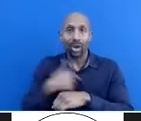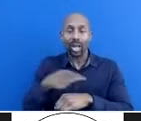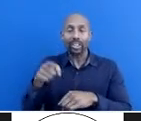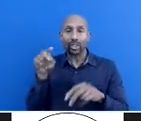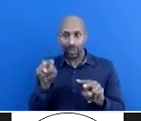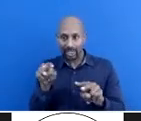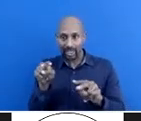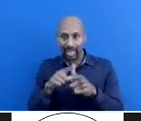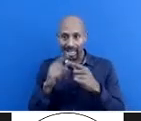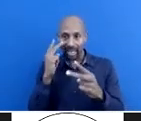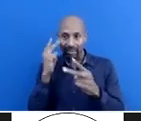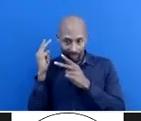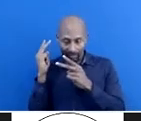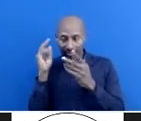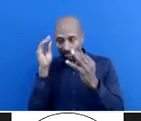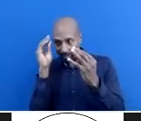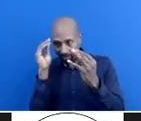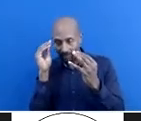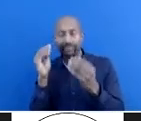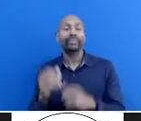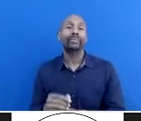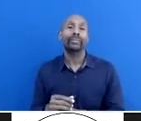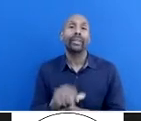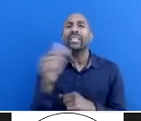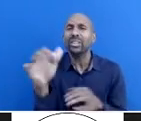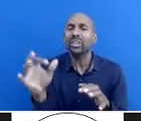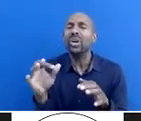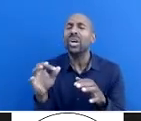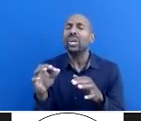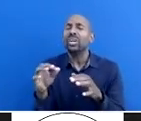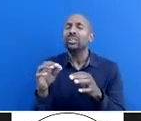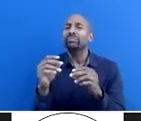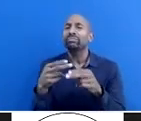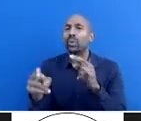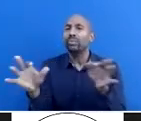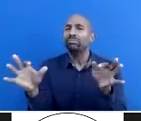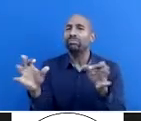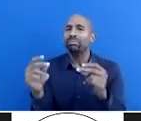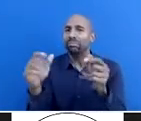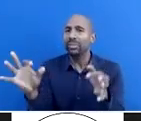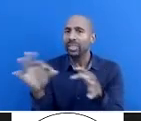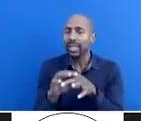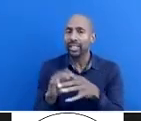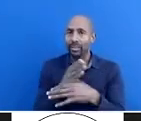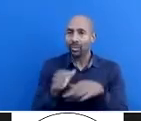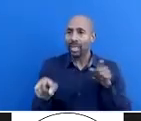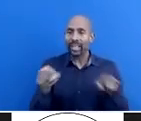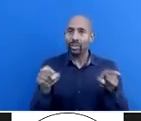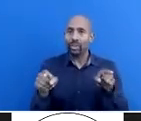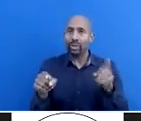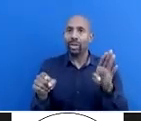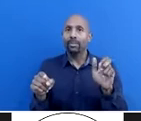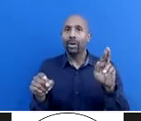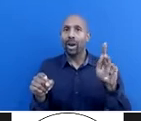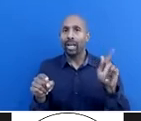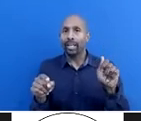So, one other quick connection between Baraka and Cyrus, aside